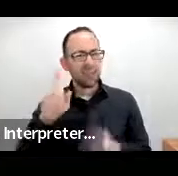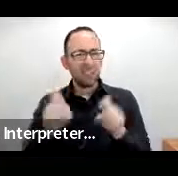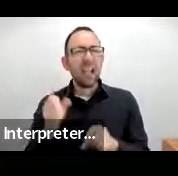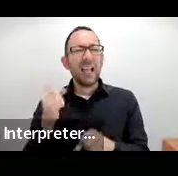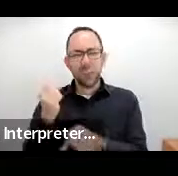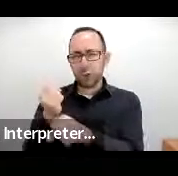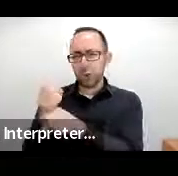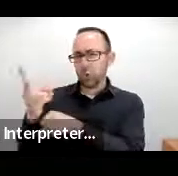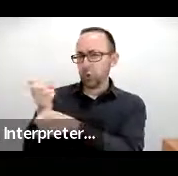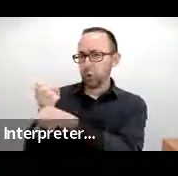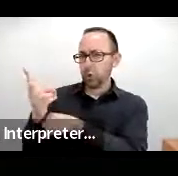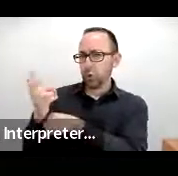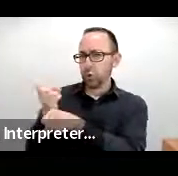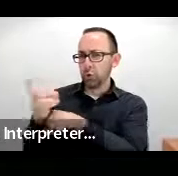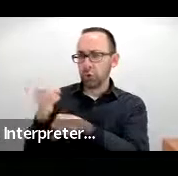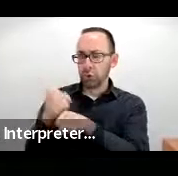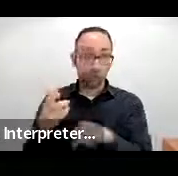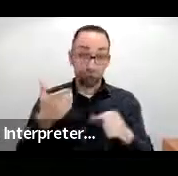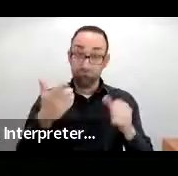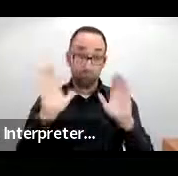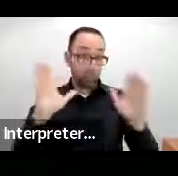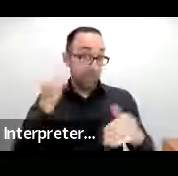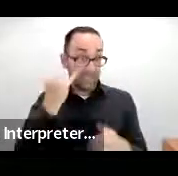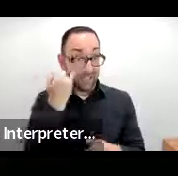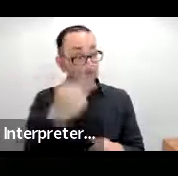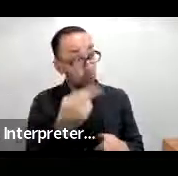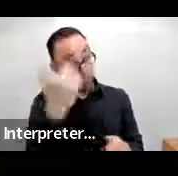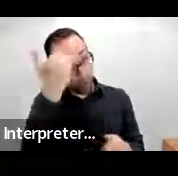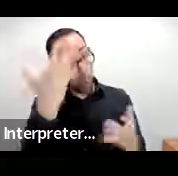TB. So yes, great idea is to get a